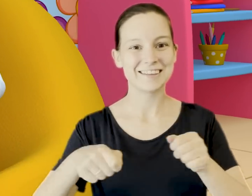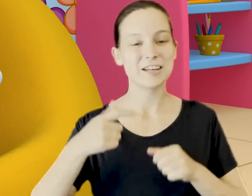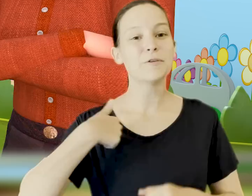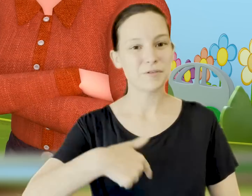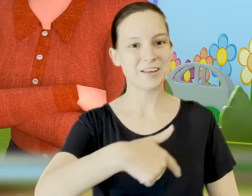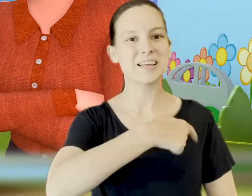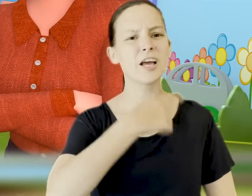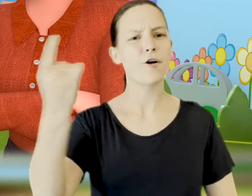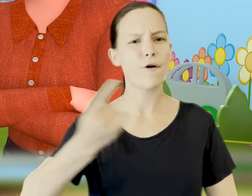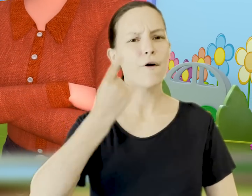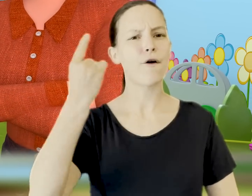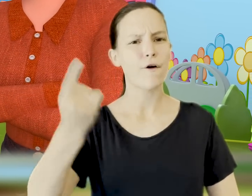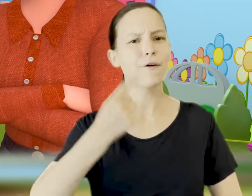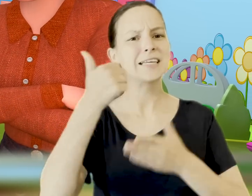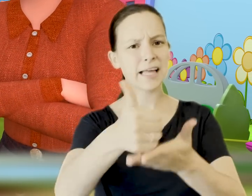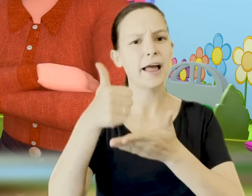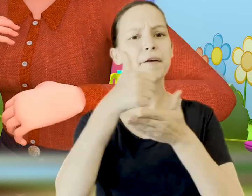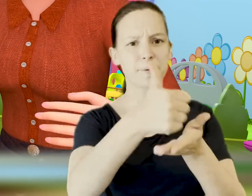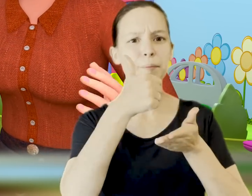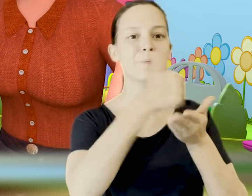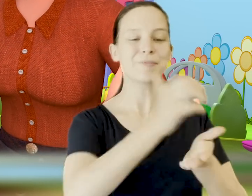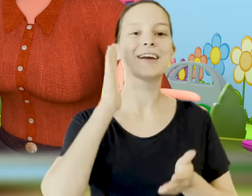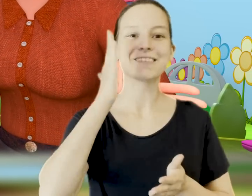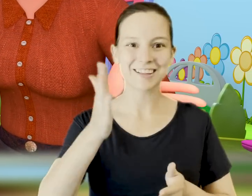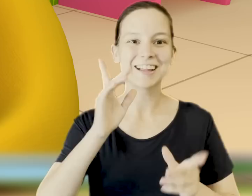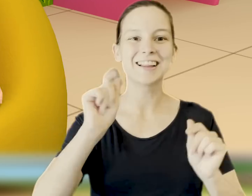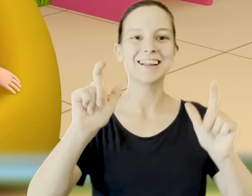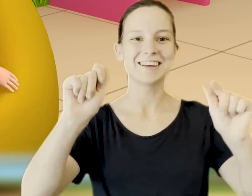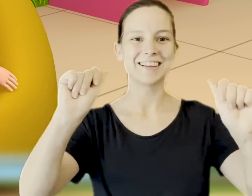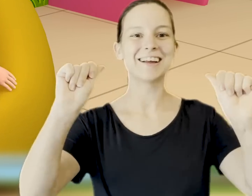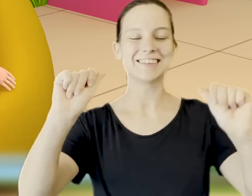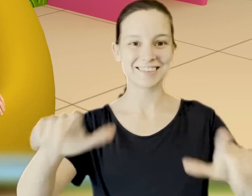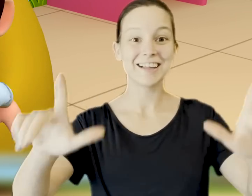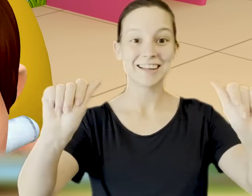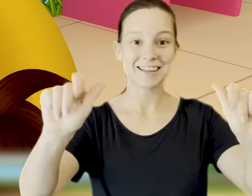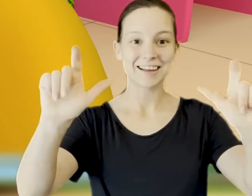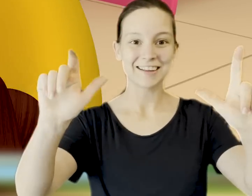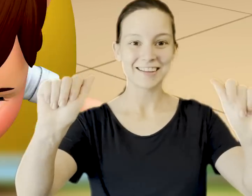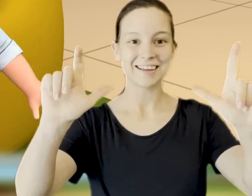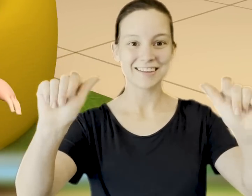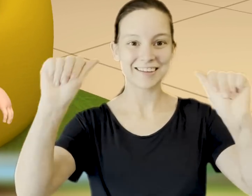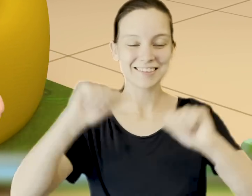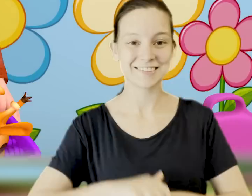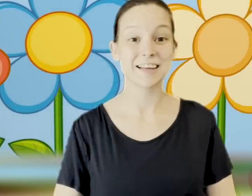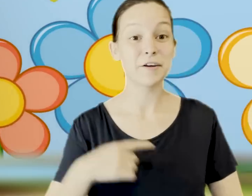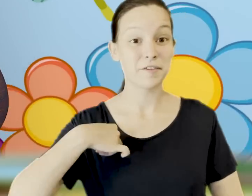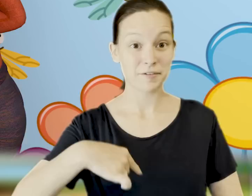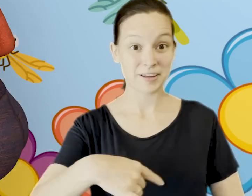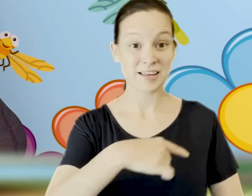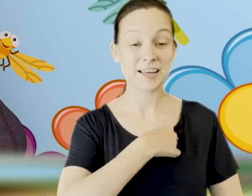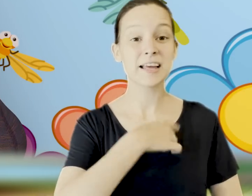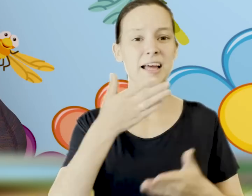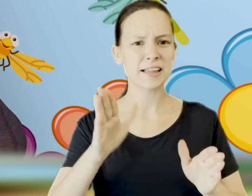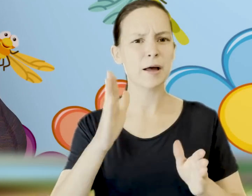la we always lend a helping hands la la la la la la la